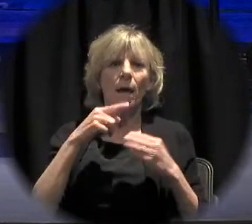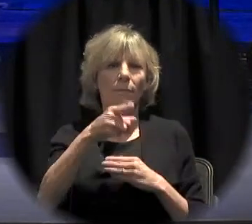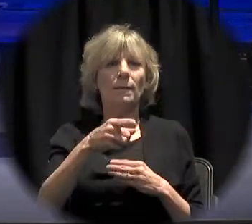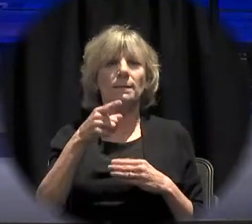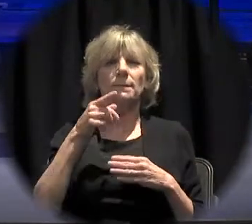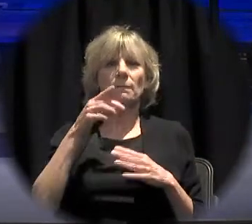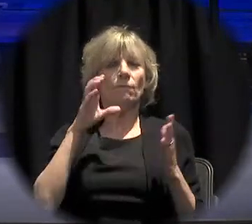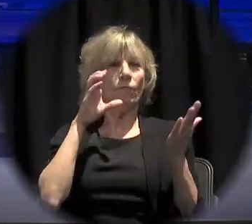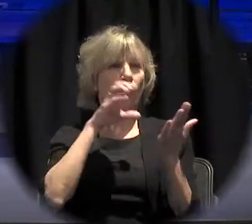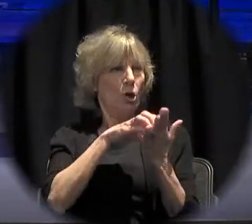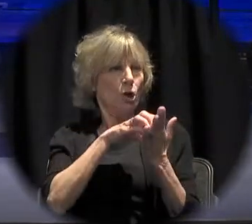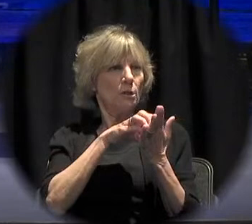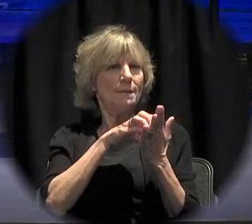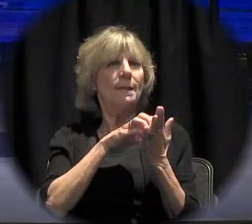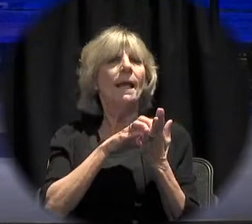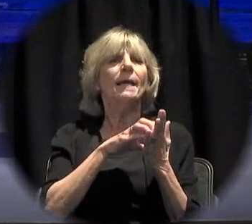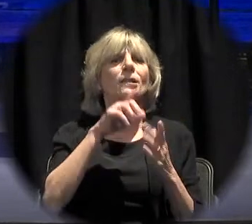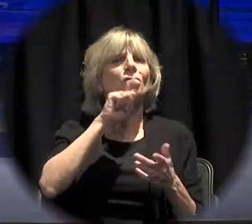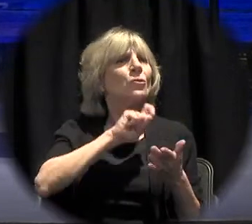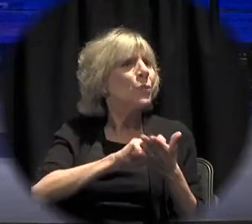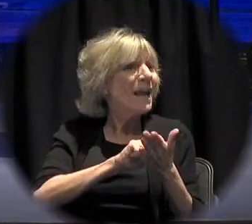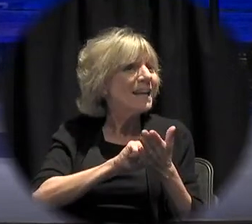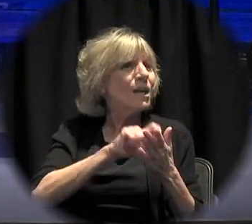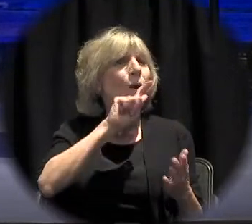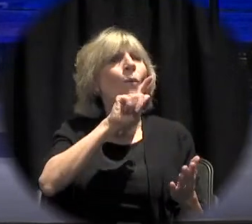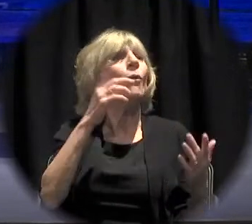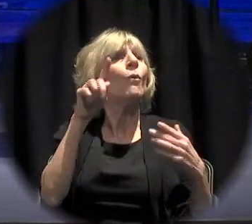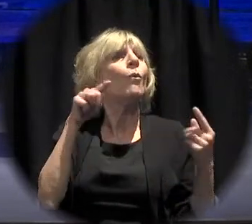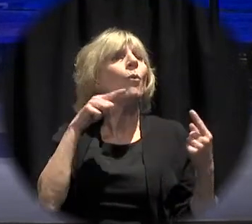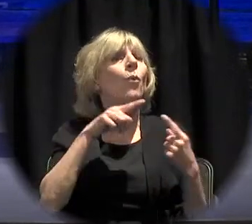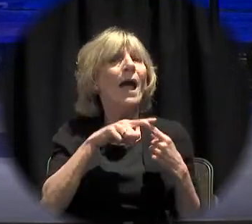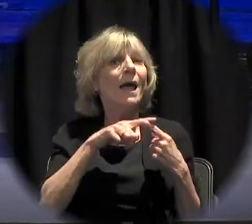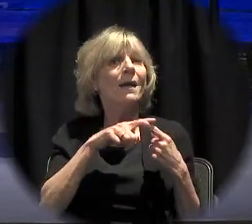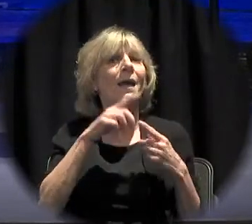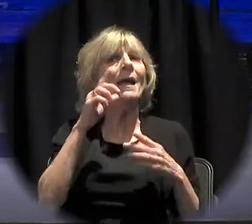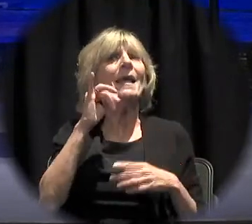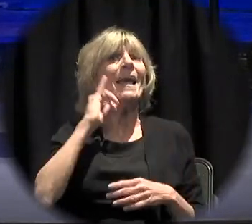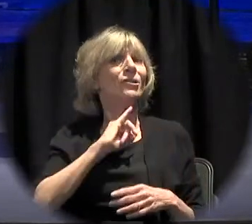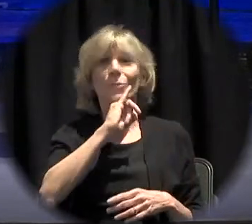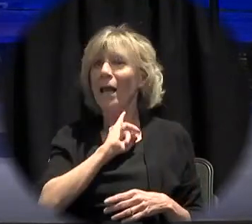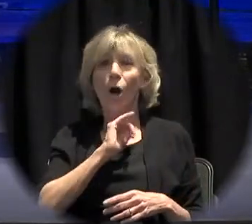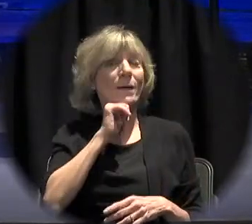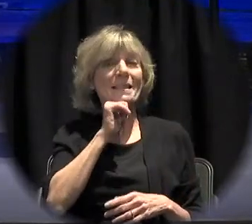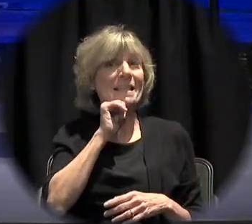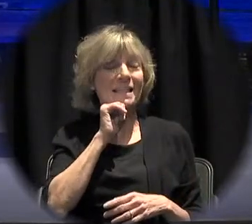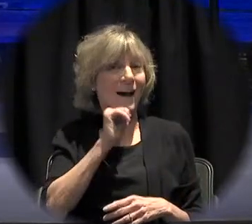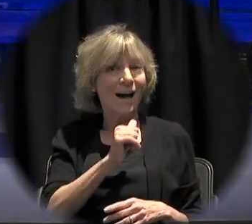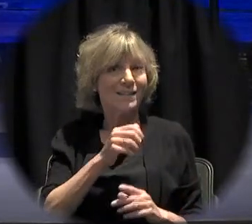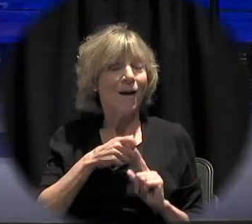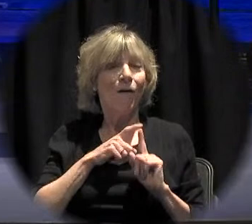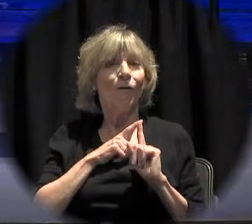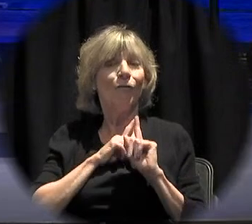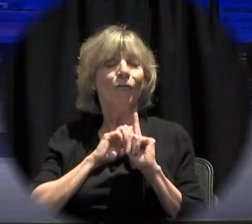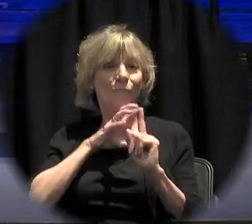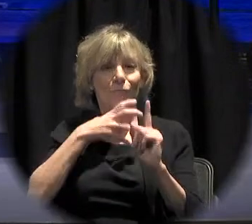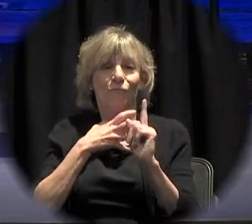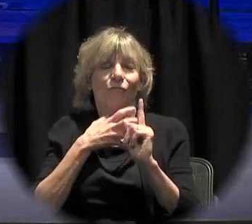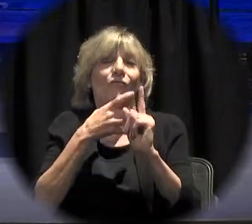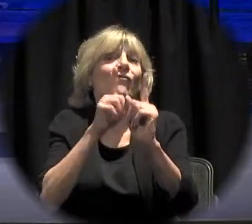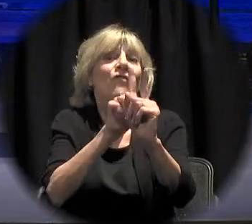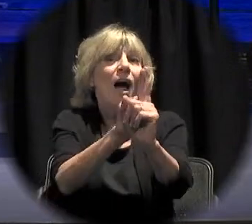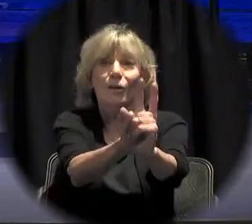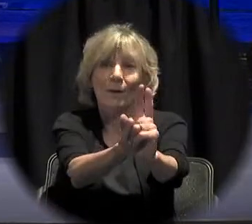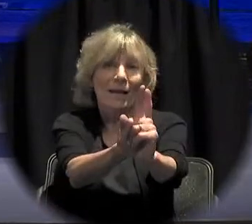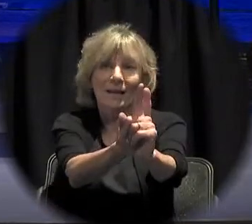it is actually written in the context of God's correction of Israel. Israel is not following God as this is expressed